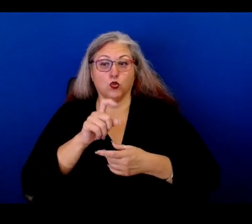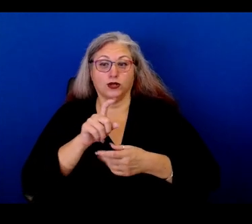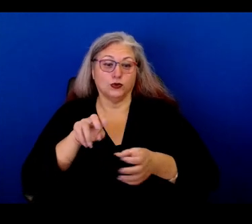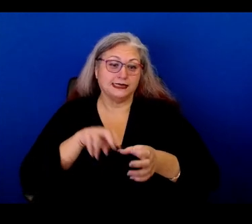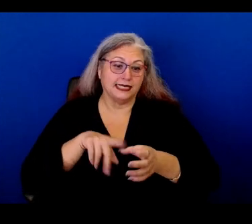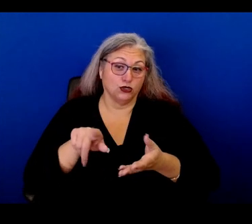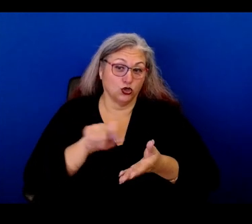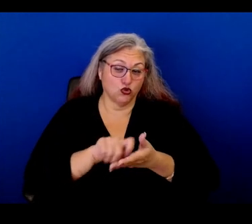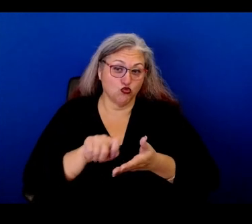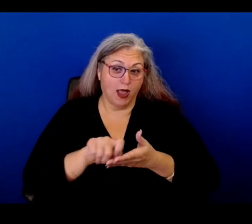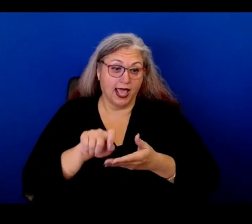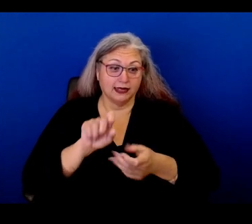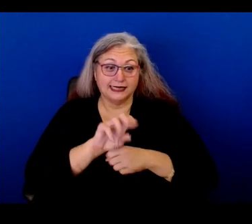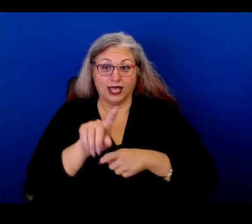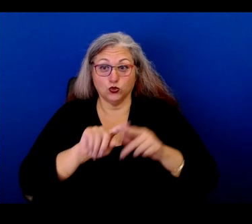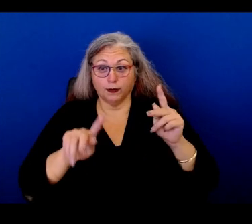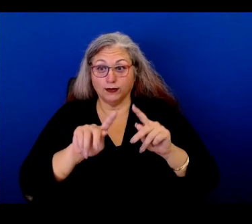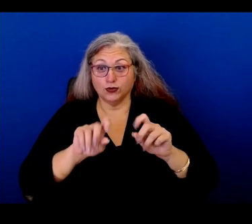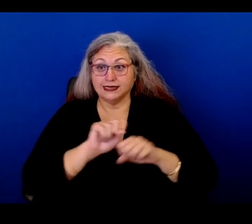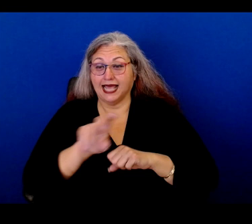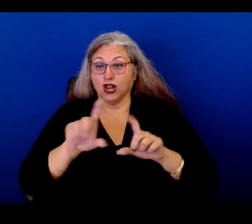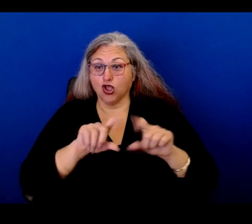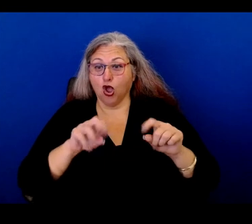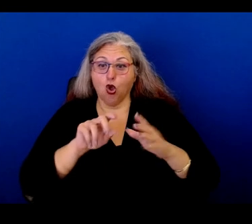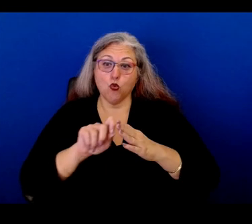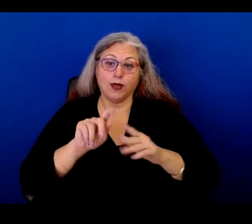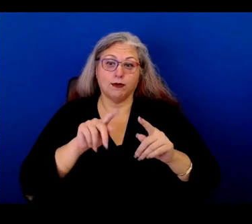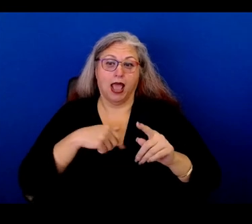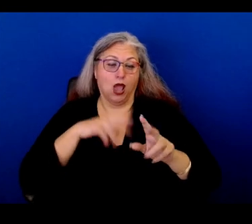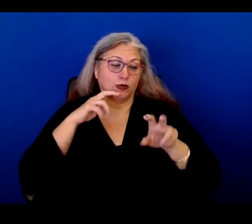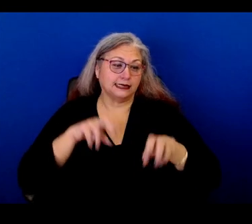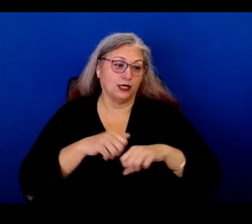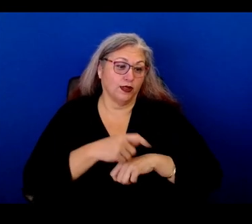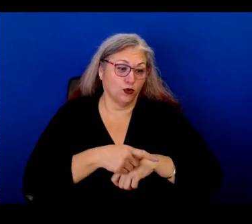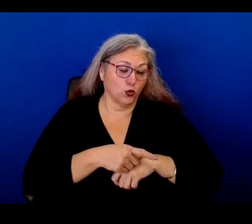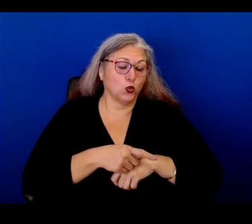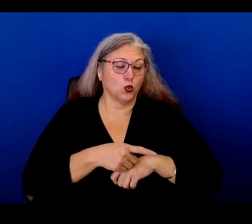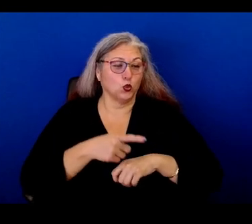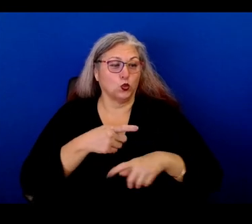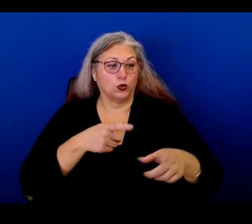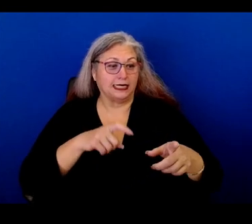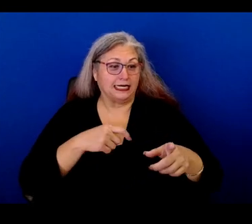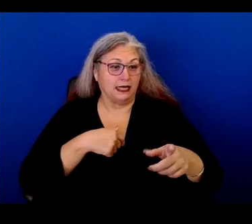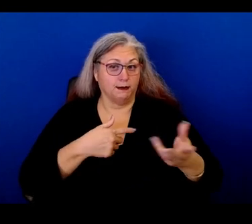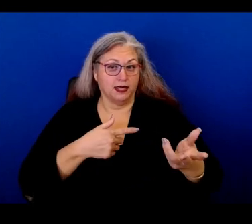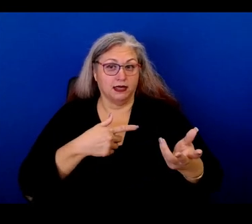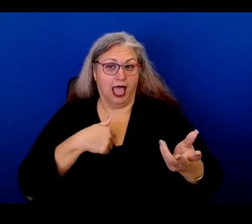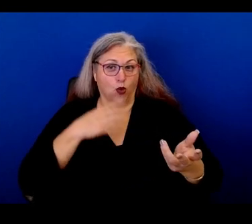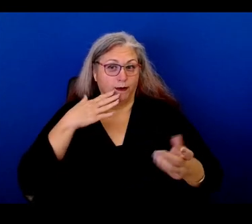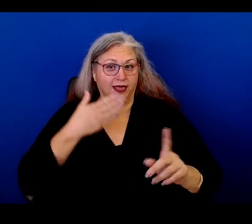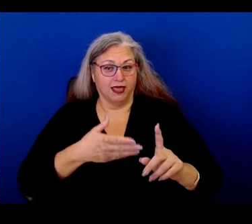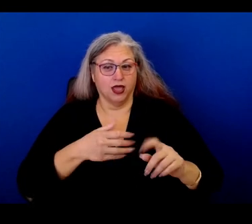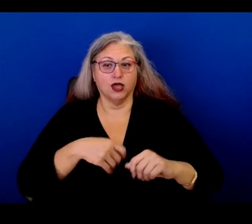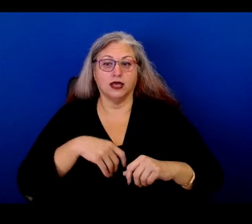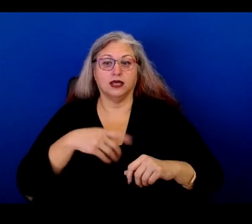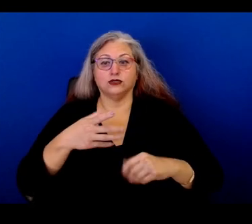and write to people, send them cards or write to people, and I'll just sit with you. And if you need me, and I'll be there. And,